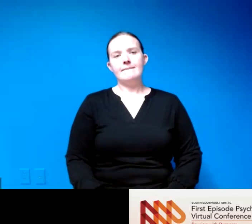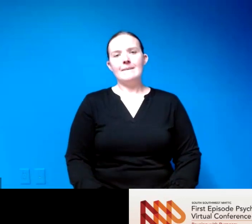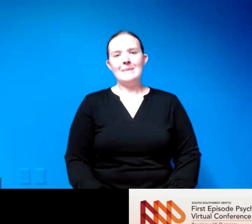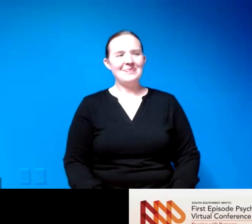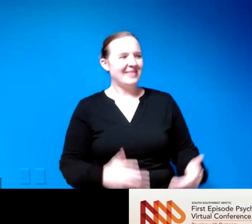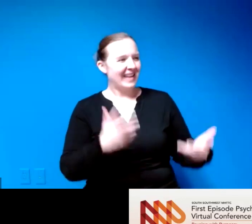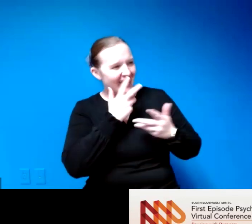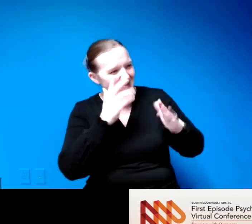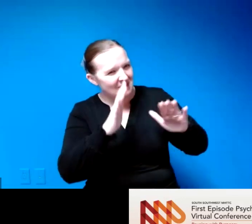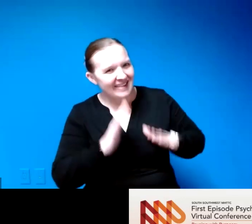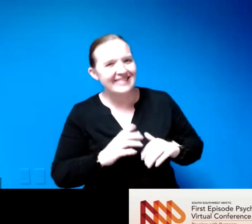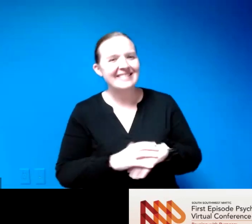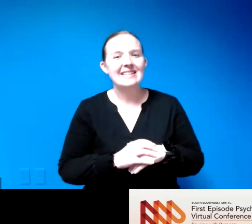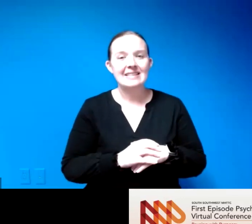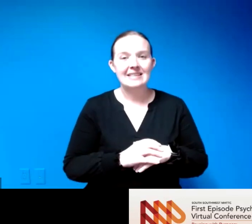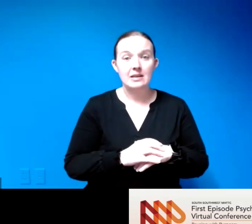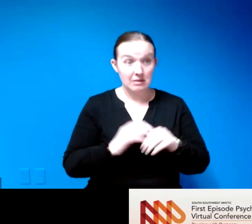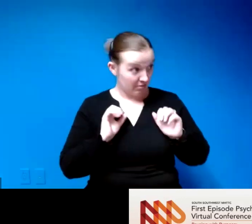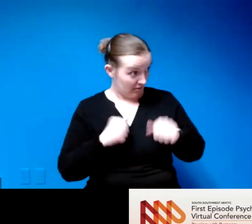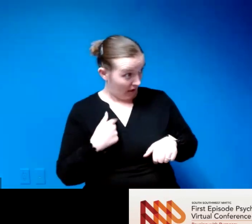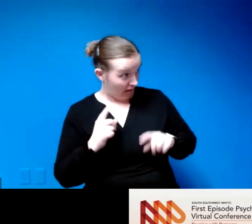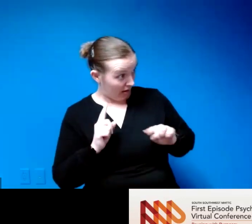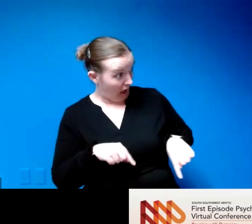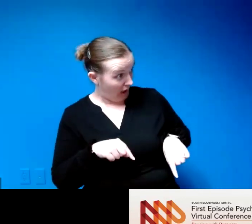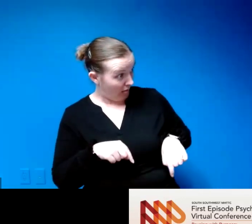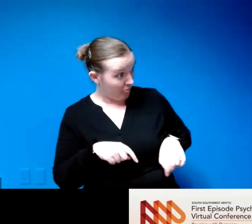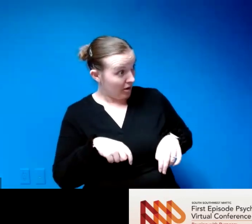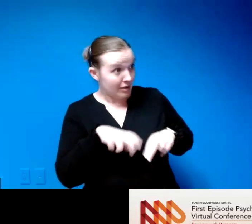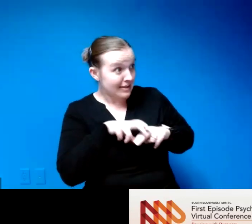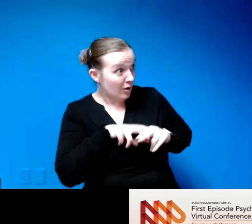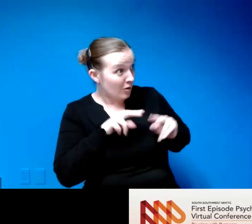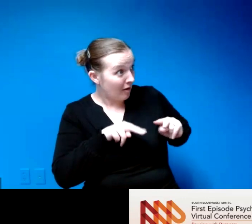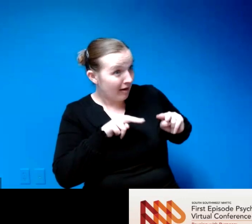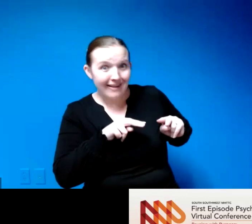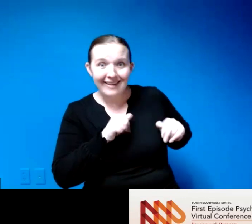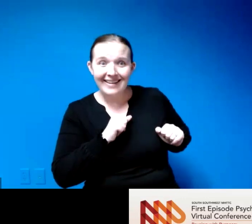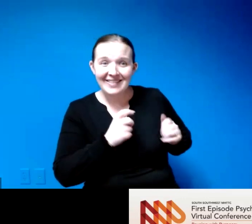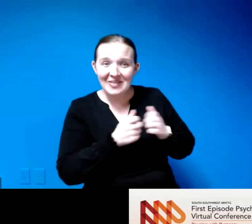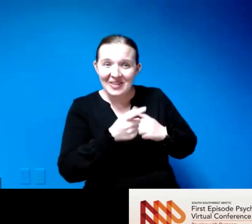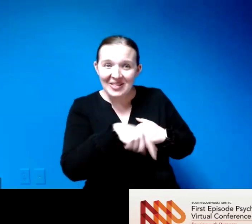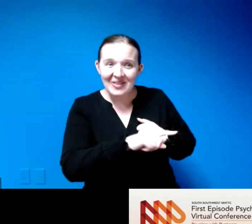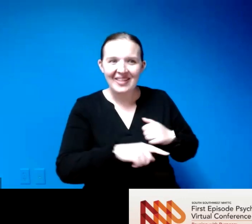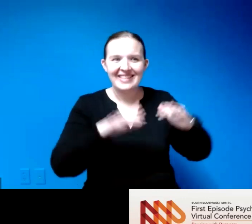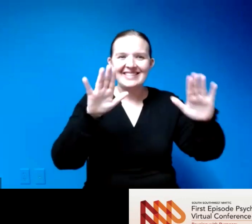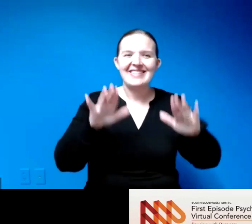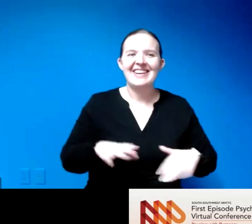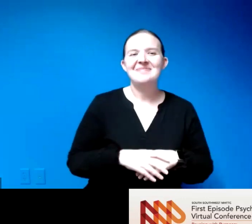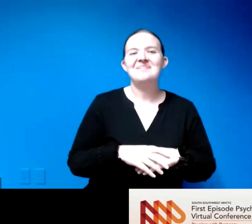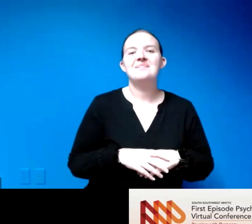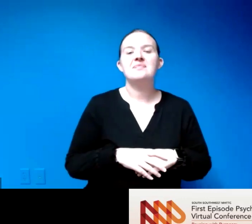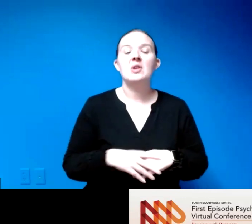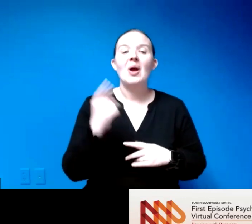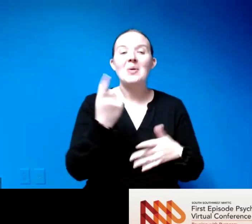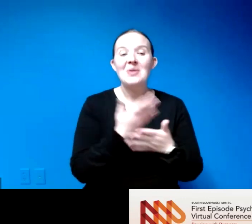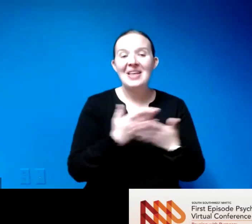That's amazing. Can I come kind of sit in and visit with you all? That's great. You know, one of the